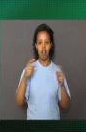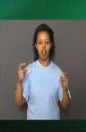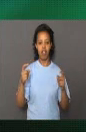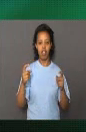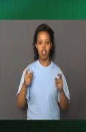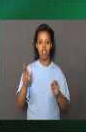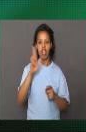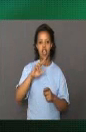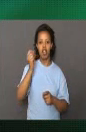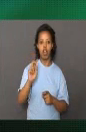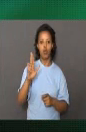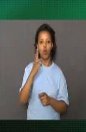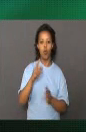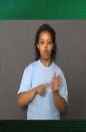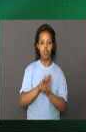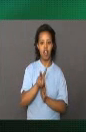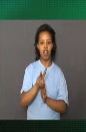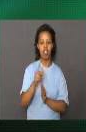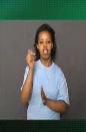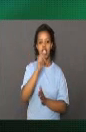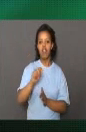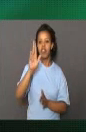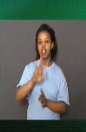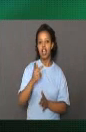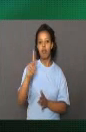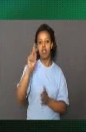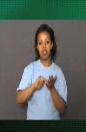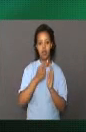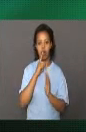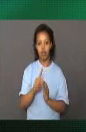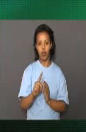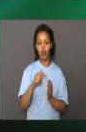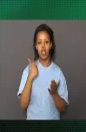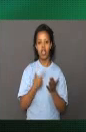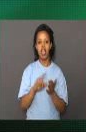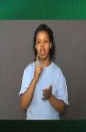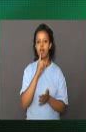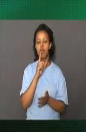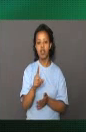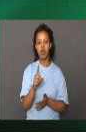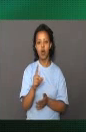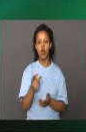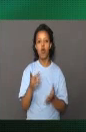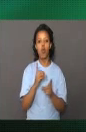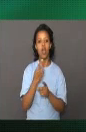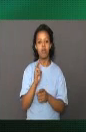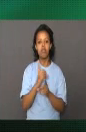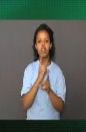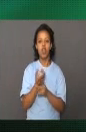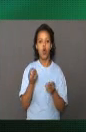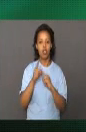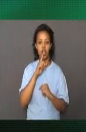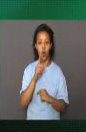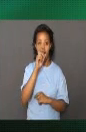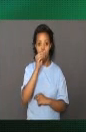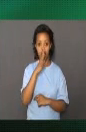Anti-Retroviral Therapy. This form of therapy happens when a person